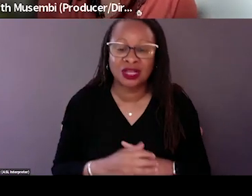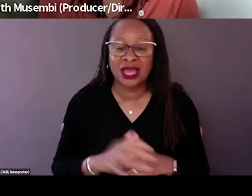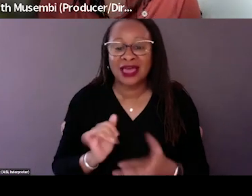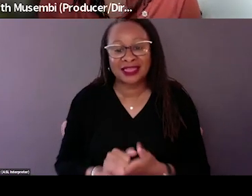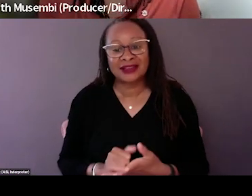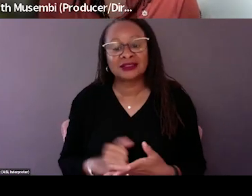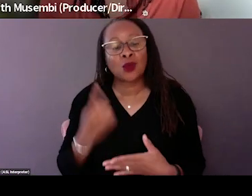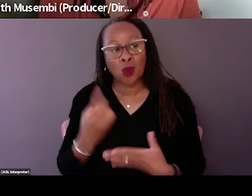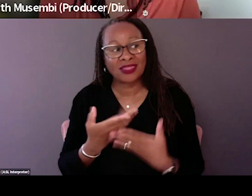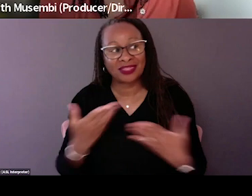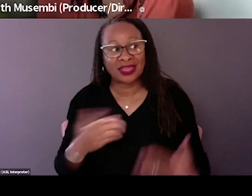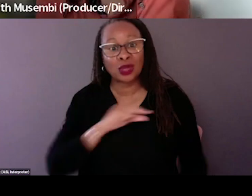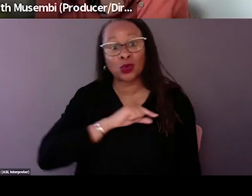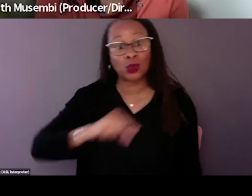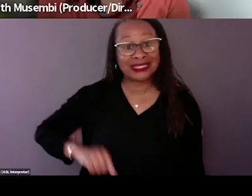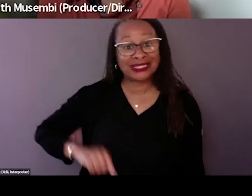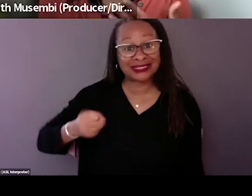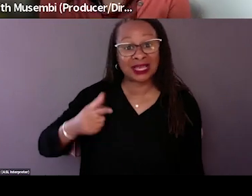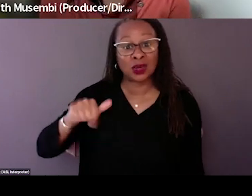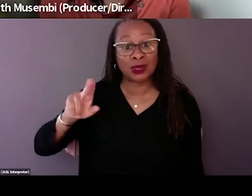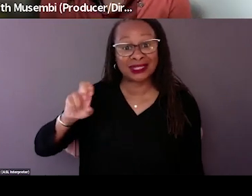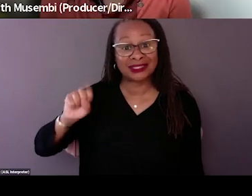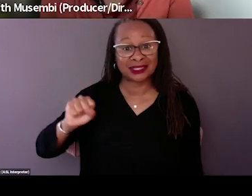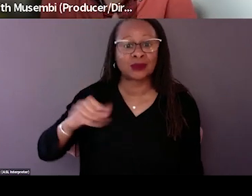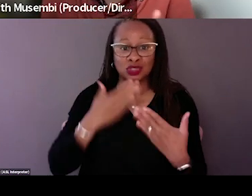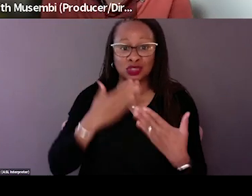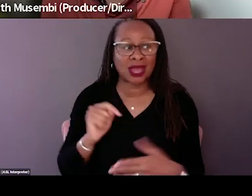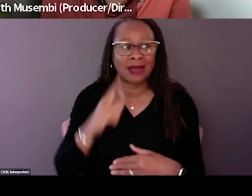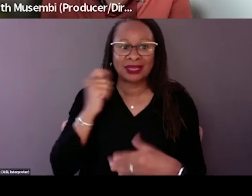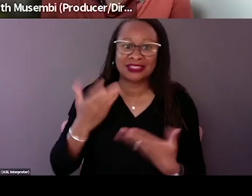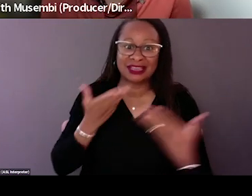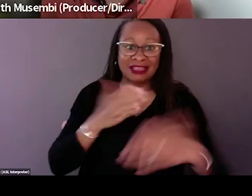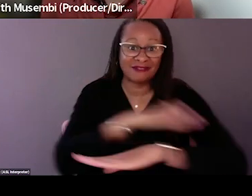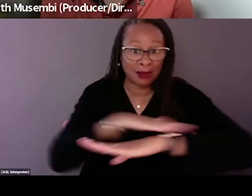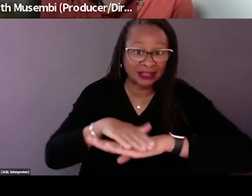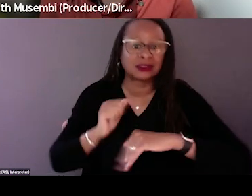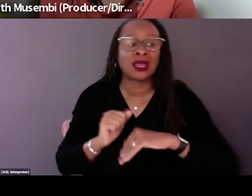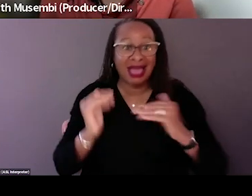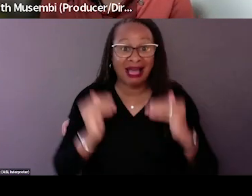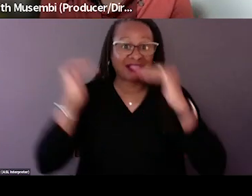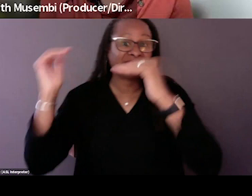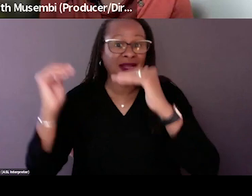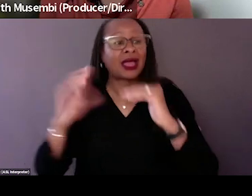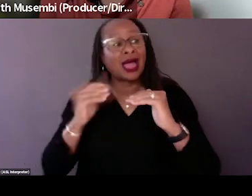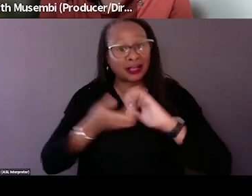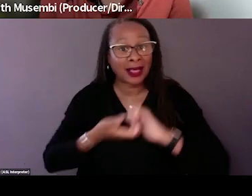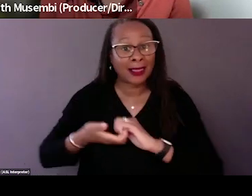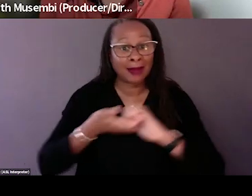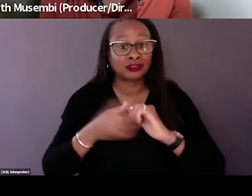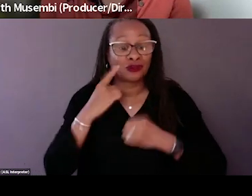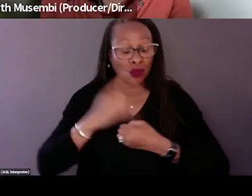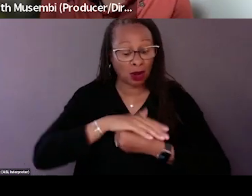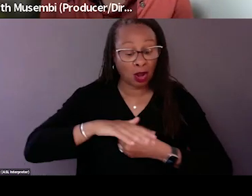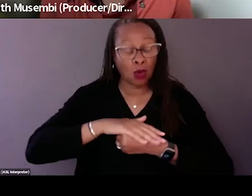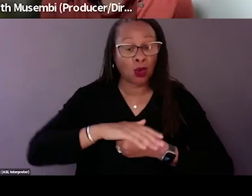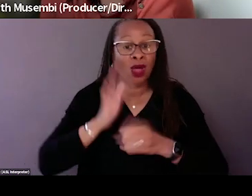Queens was so good at giving a platform to and elevating and just being collaborative for the local filmmakers, but not just that,